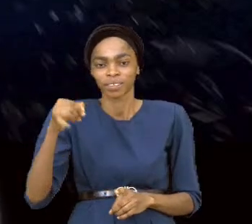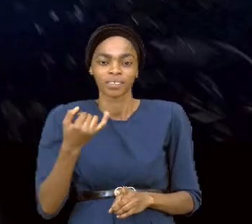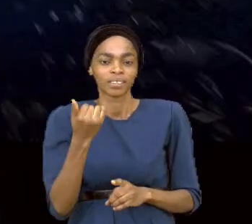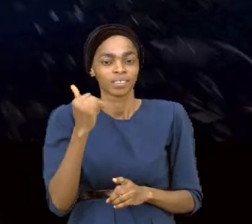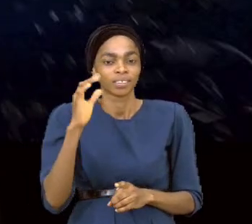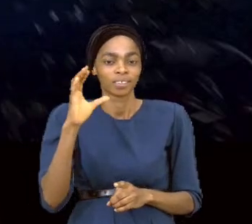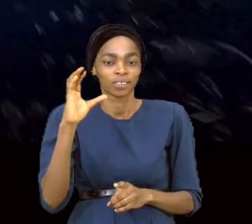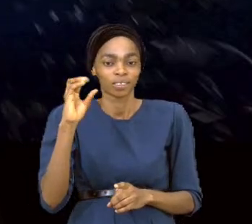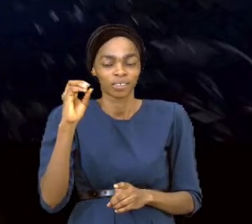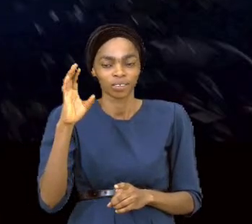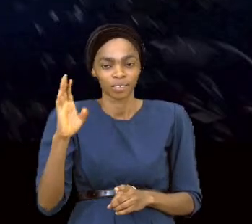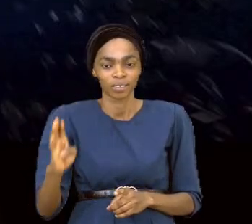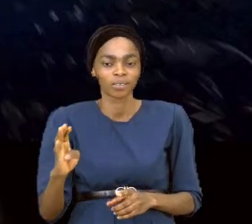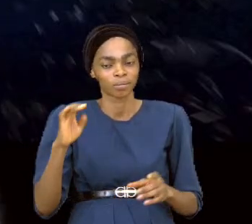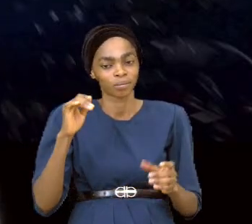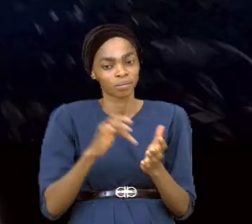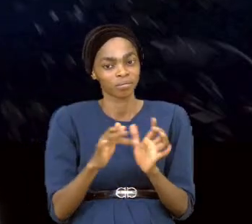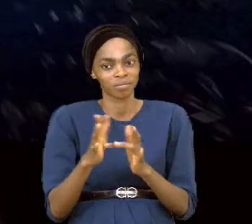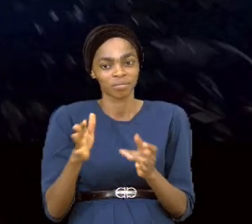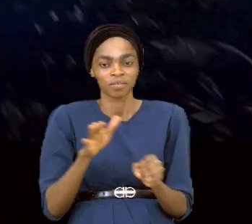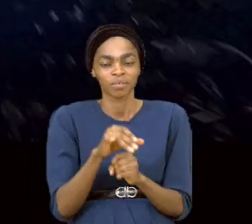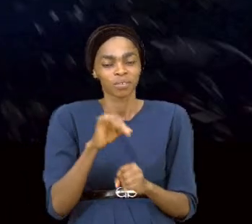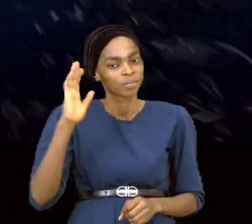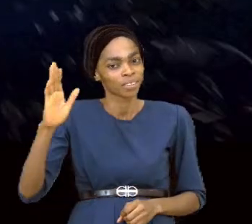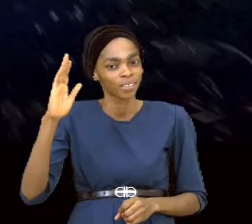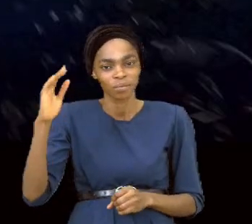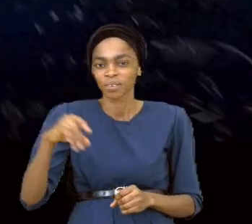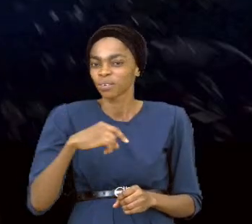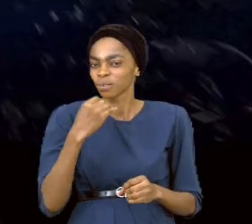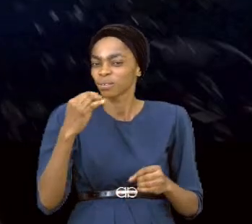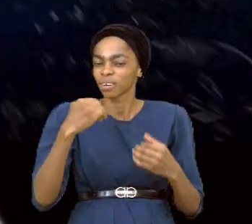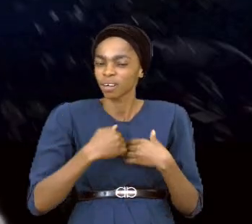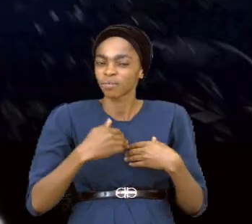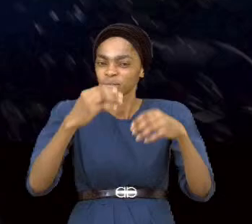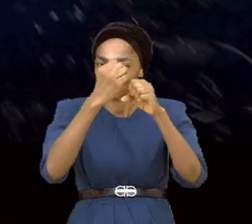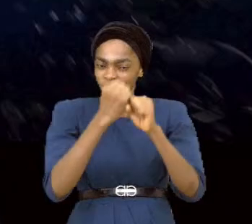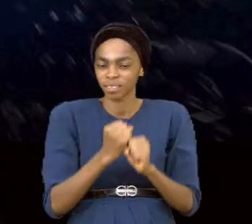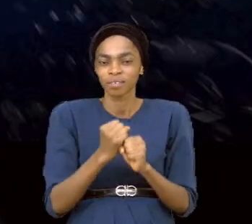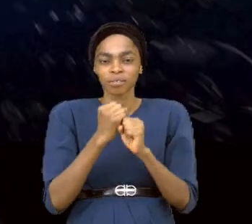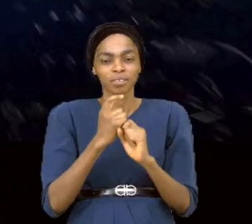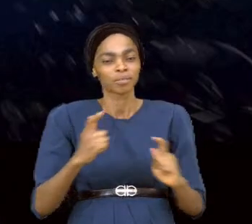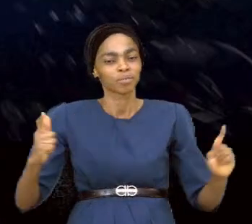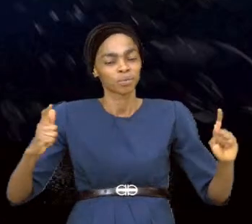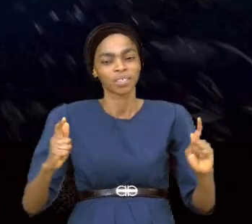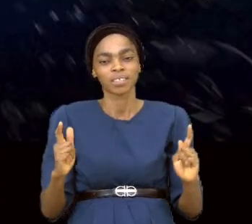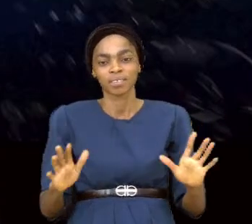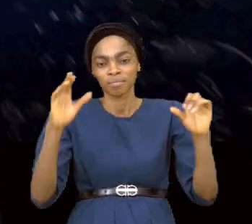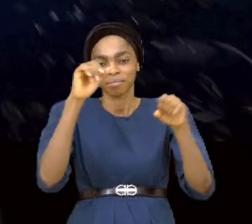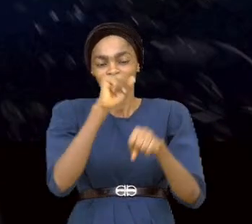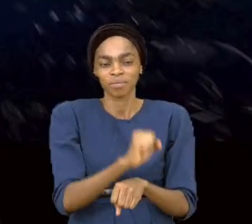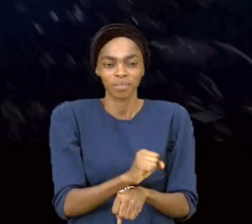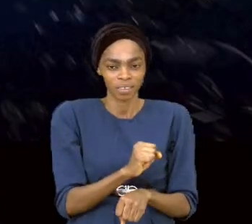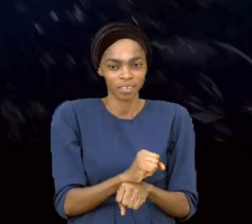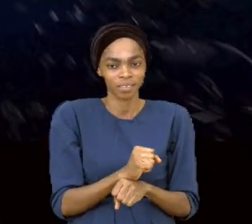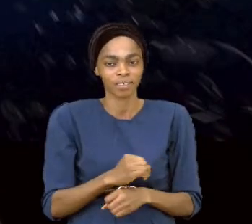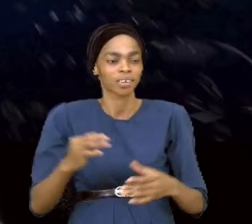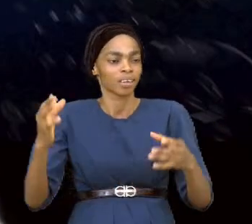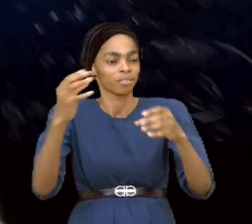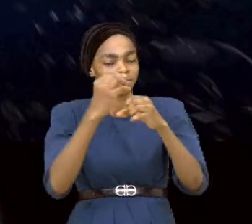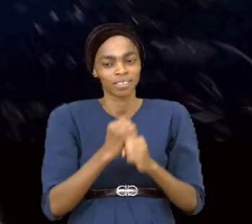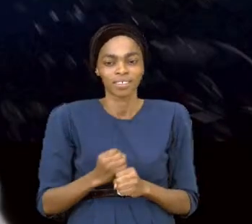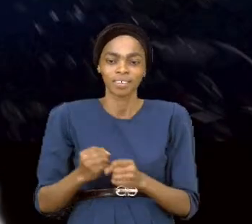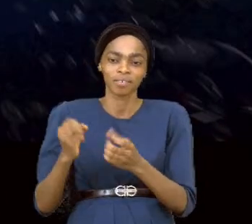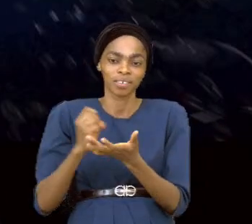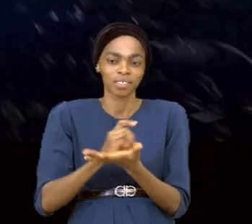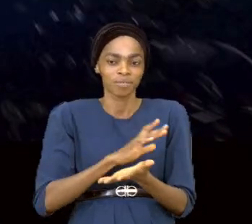of people who received last-minute miracles, people who received last-minute divine visitation, even when